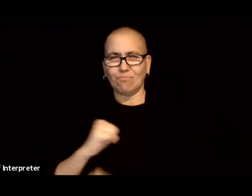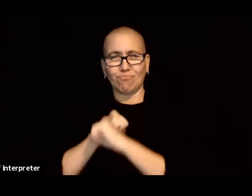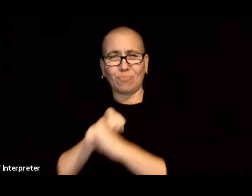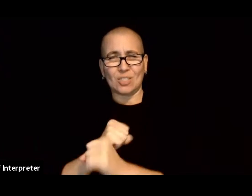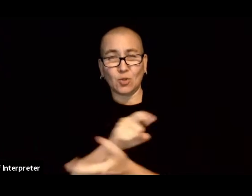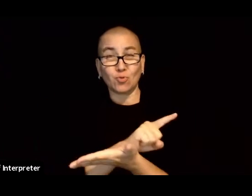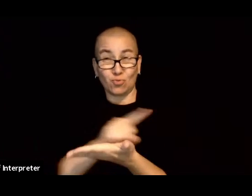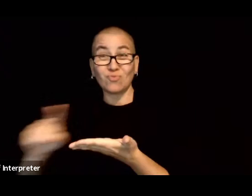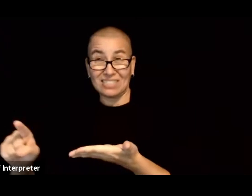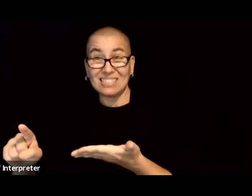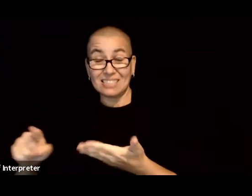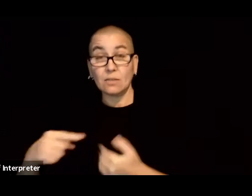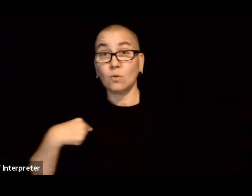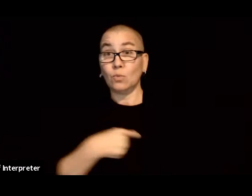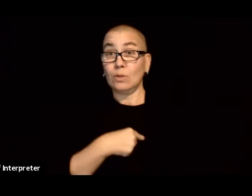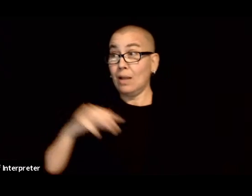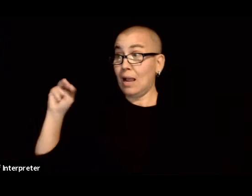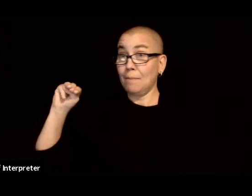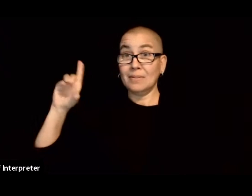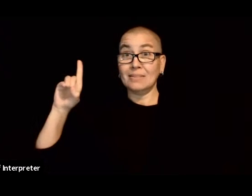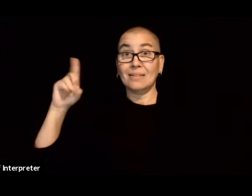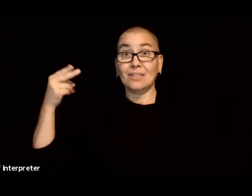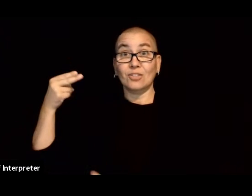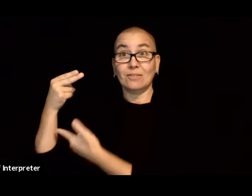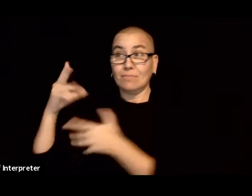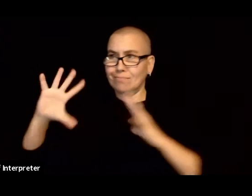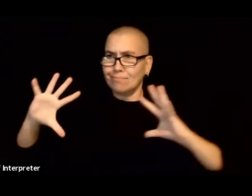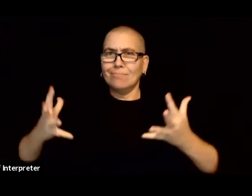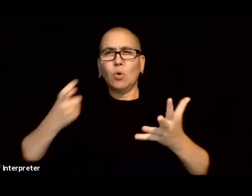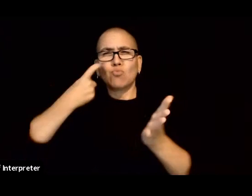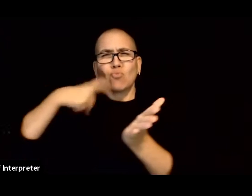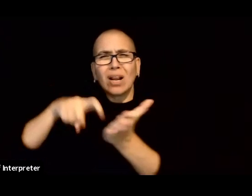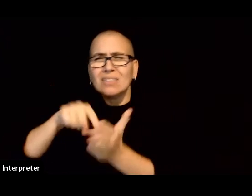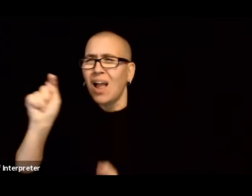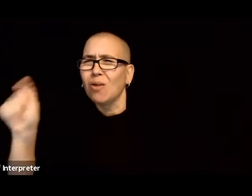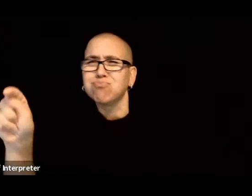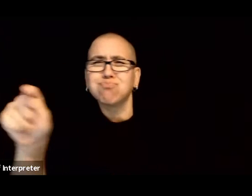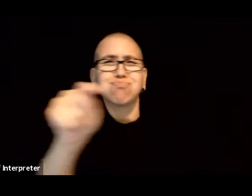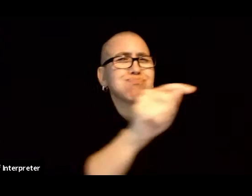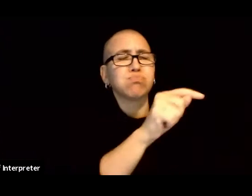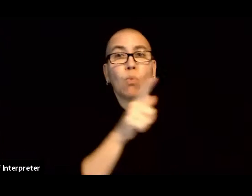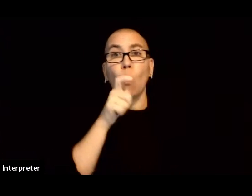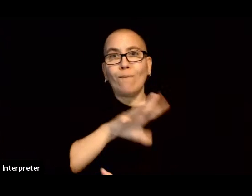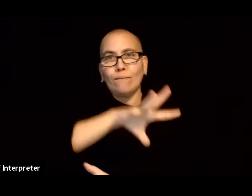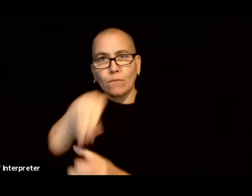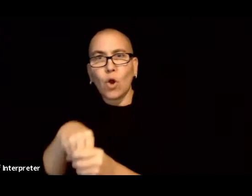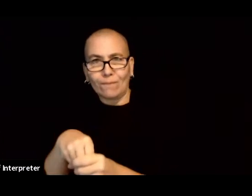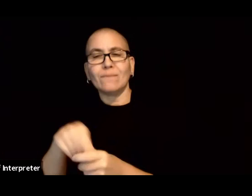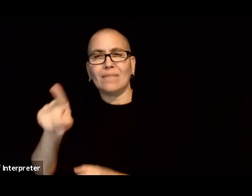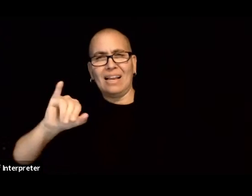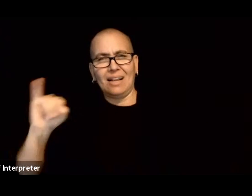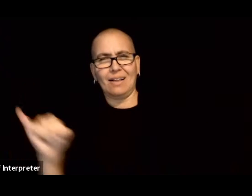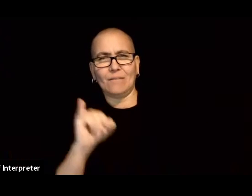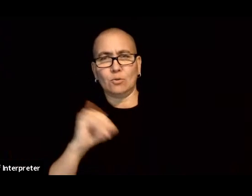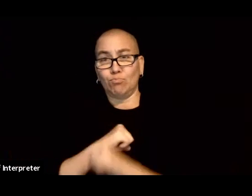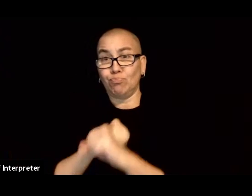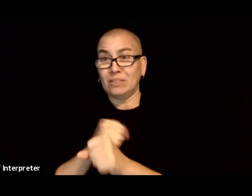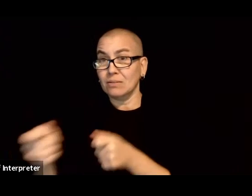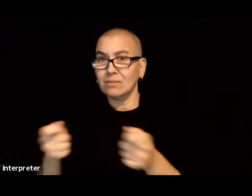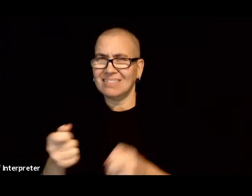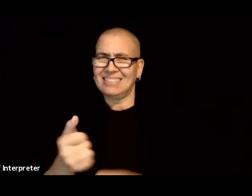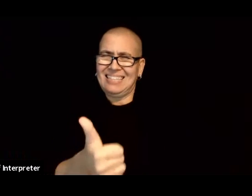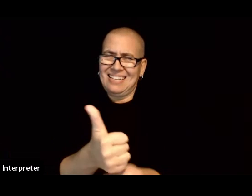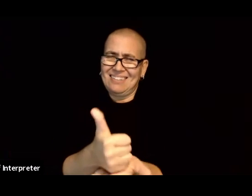acknowledge the hardworking infection preventionists who are keeping our communities safe.